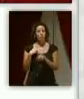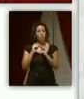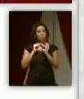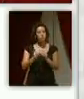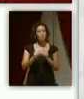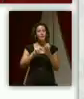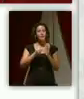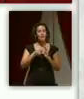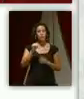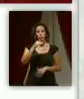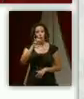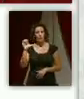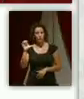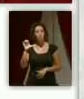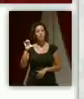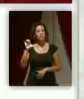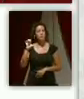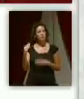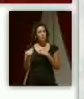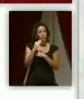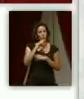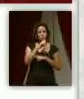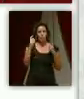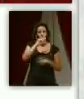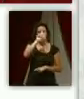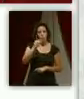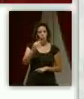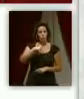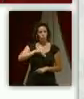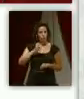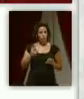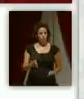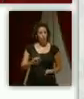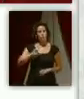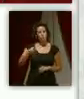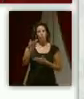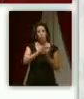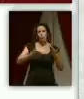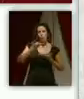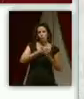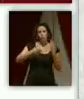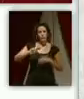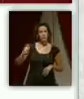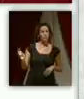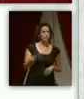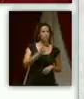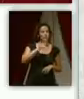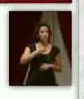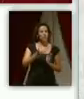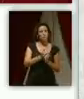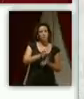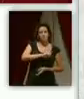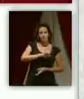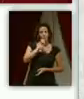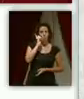Foundation, developed by TechnoSite, with the support and sponsorship of the Vodafone Foundation here in Spain. We also